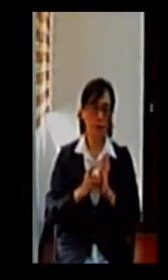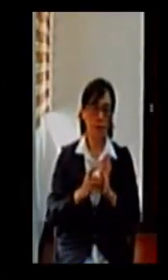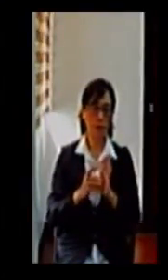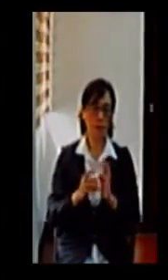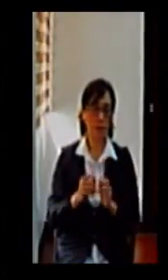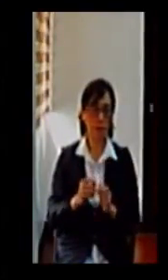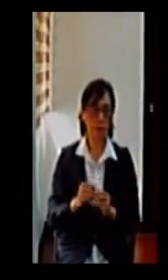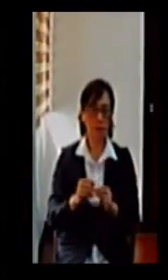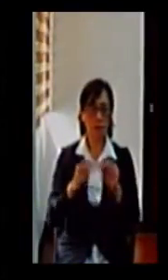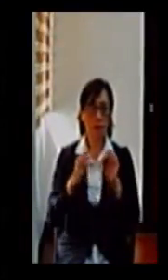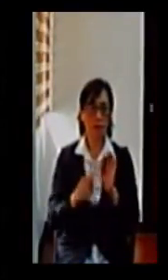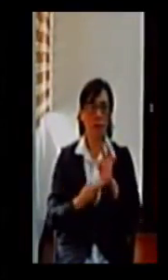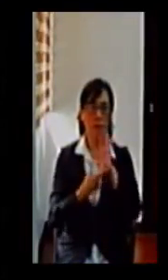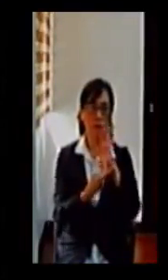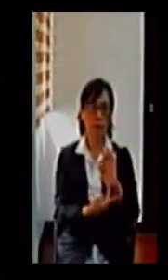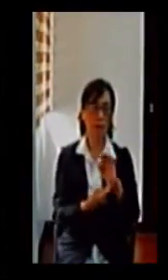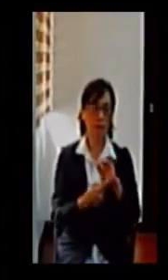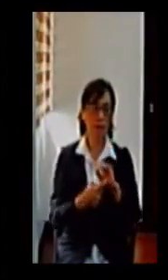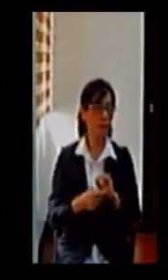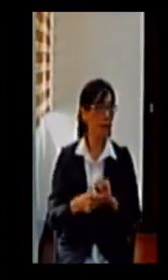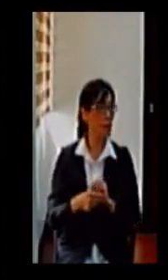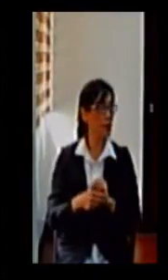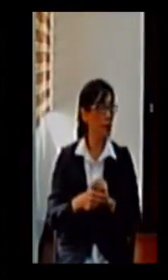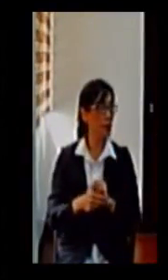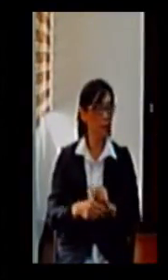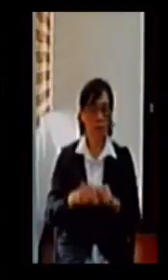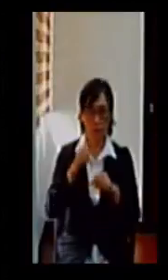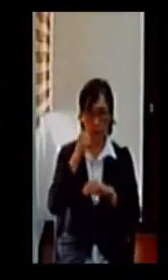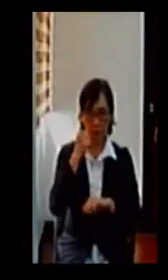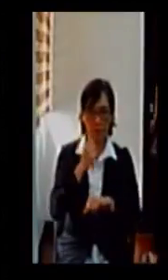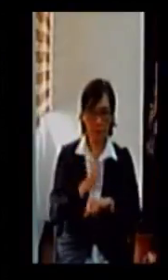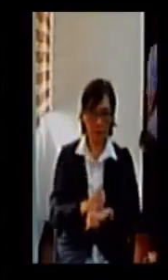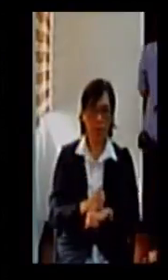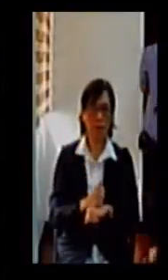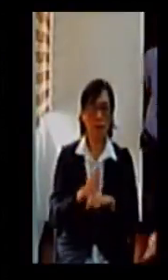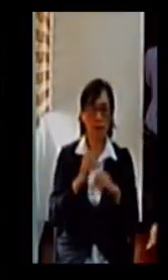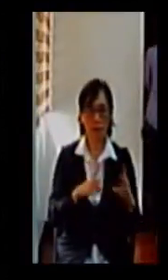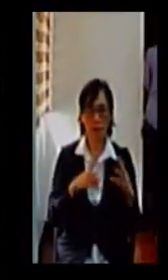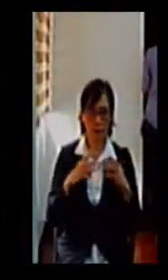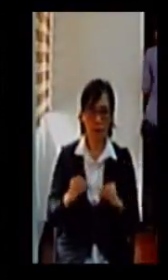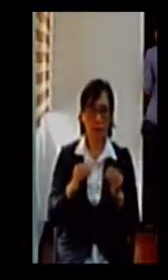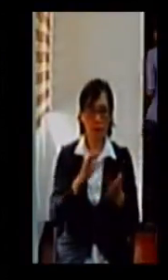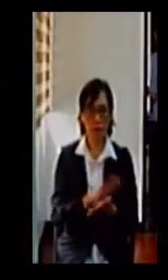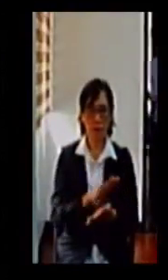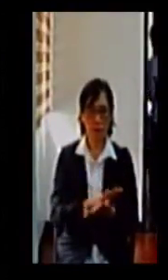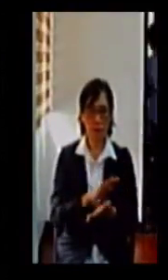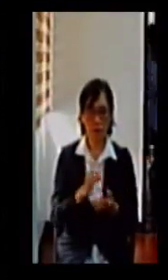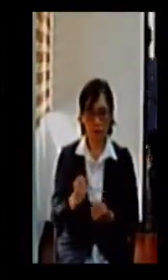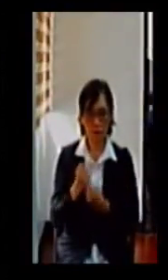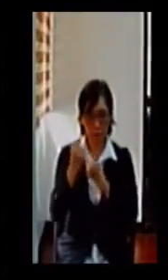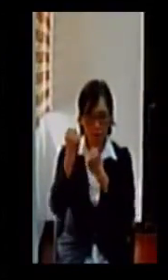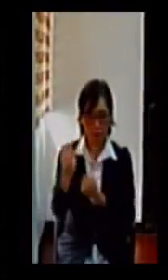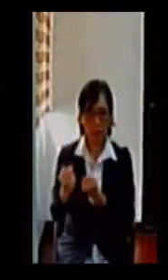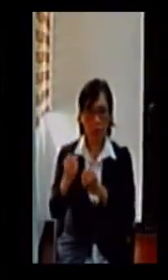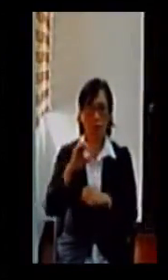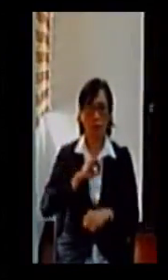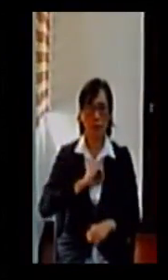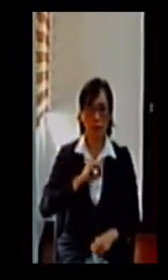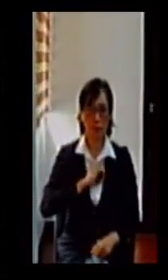Commission and to this representation? Attorney, I confirm that I did these papers and I submitted this on my own